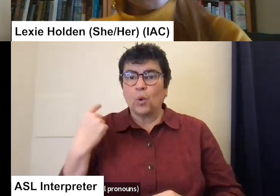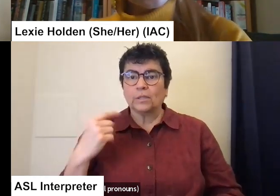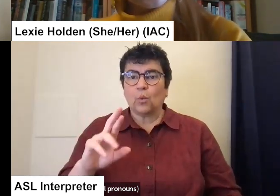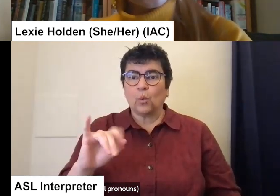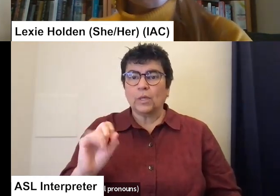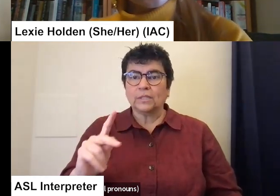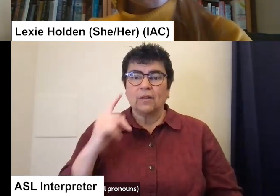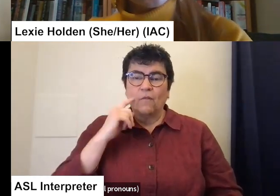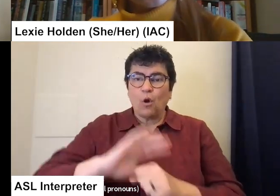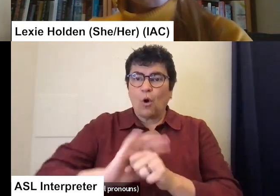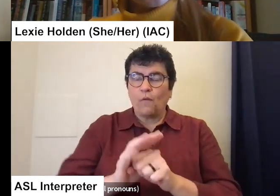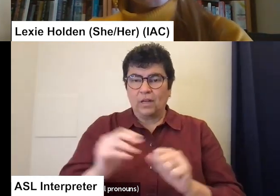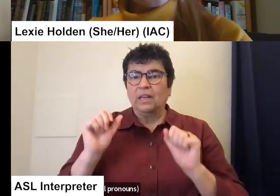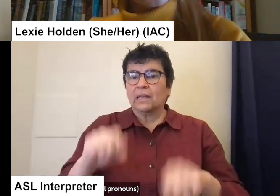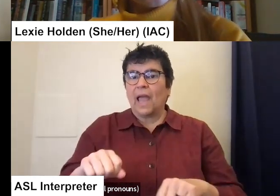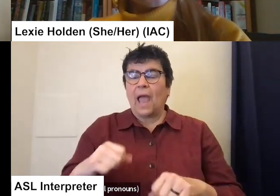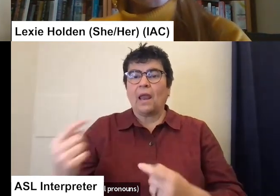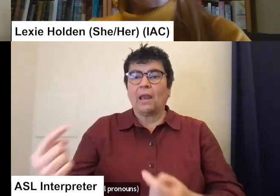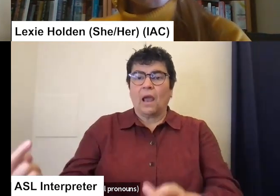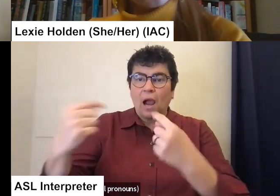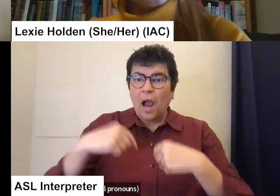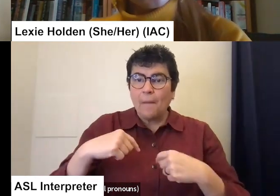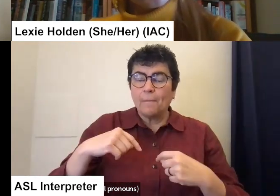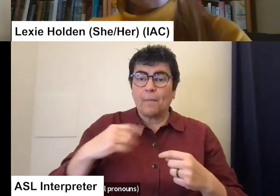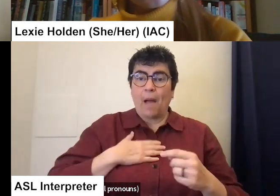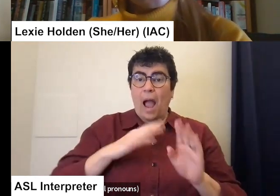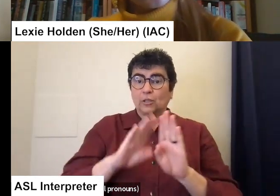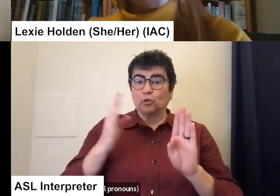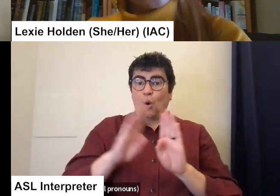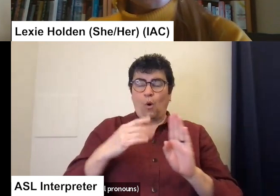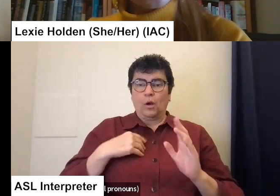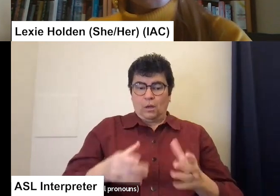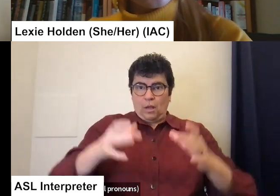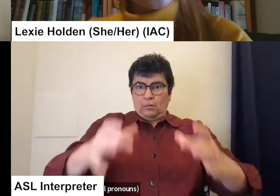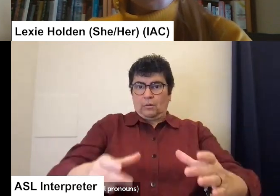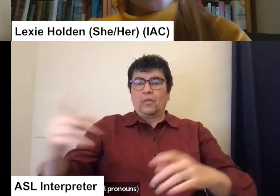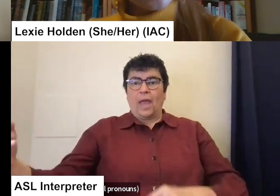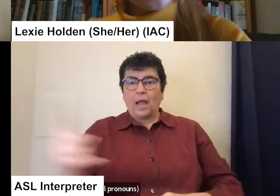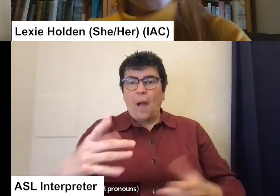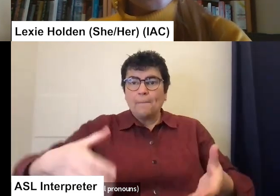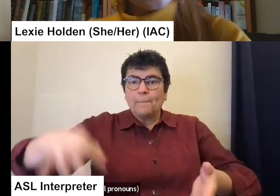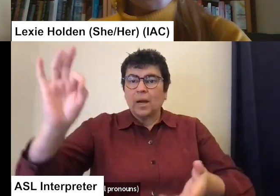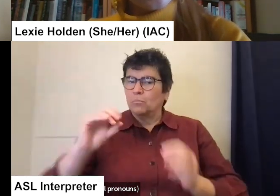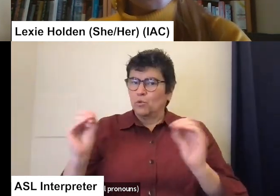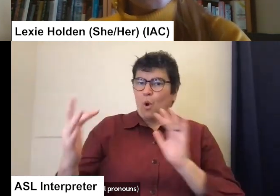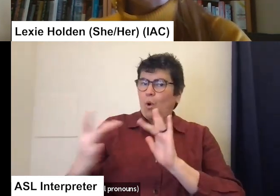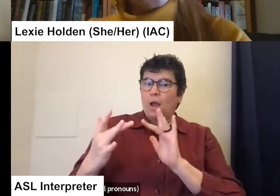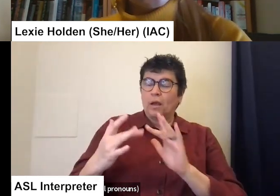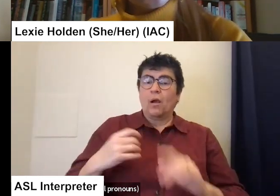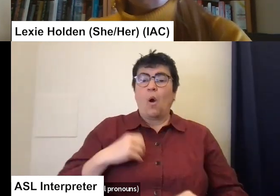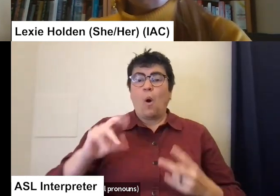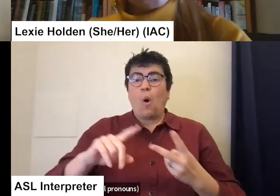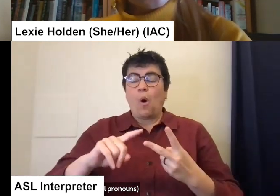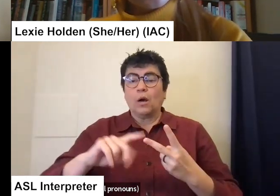system where they can pick up the food from my door, but I don't have no contact. And from the second floor, I open